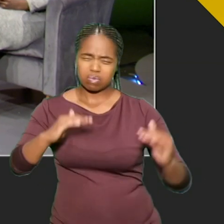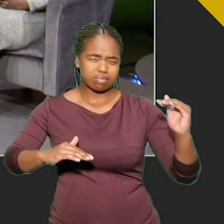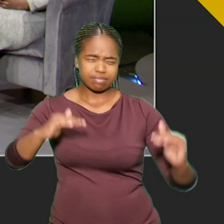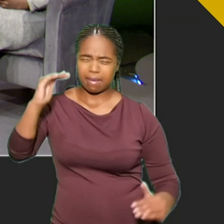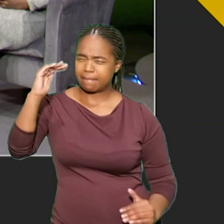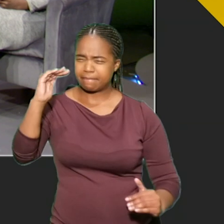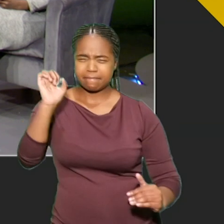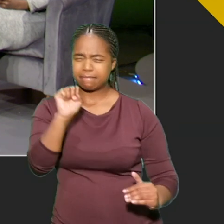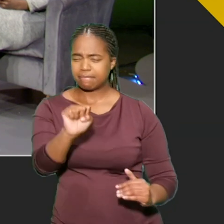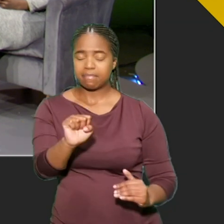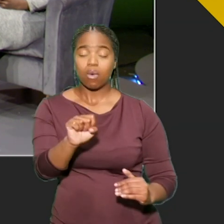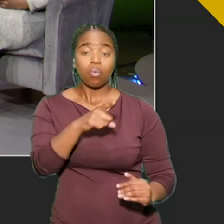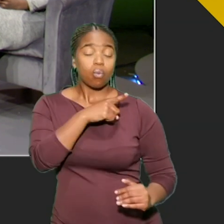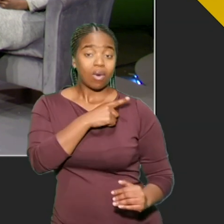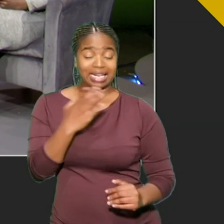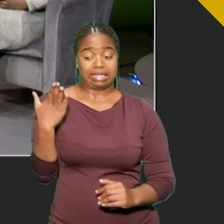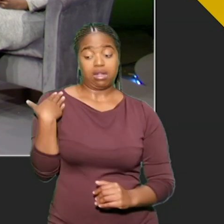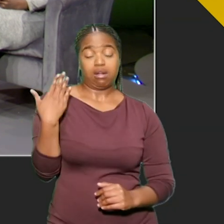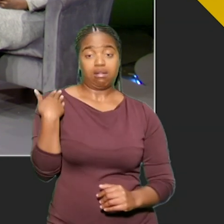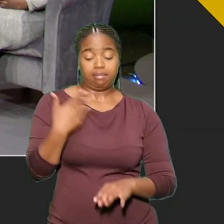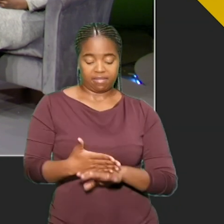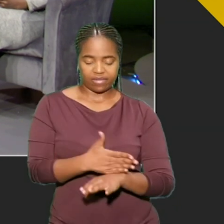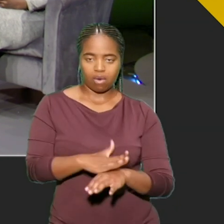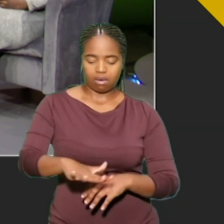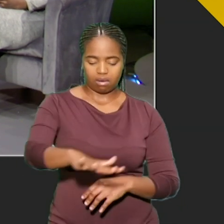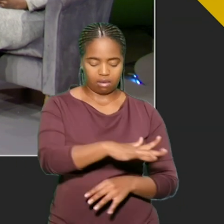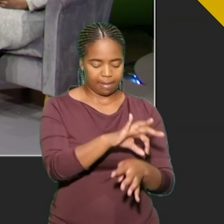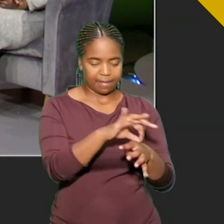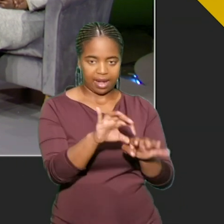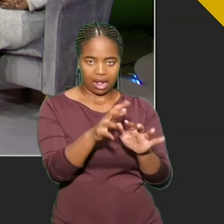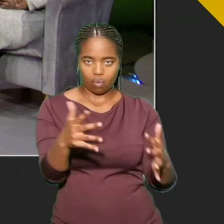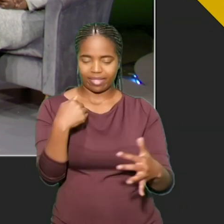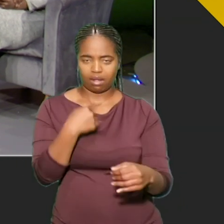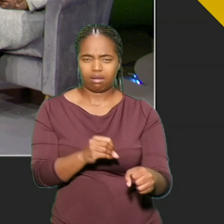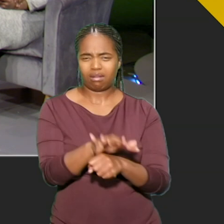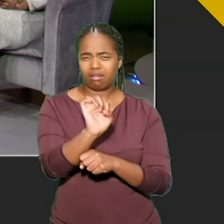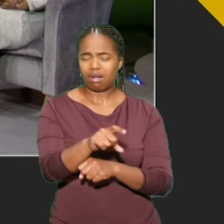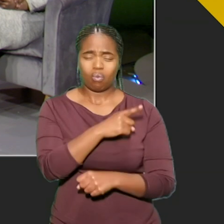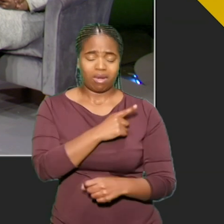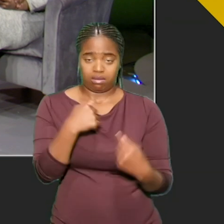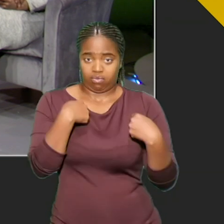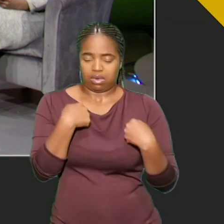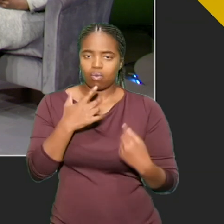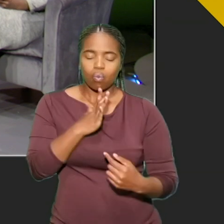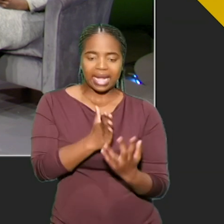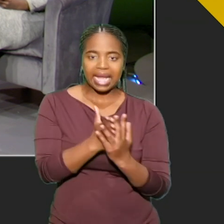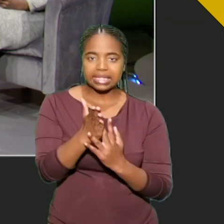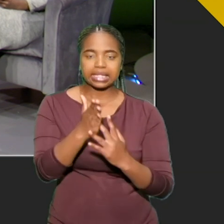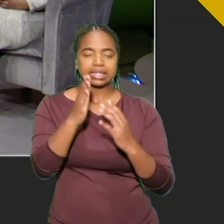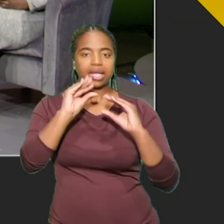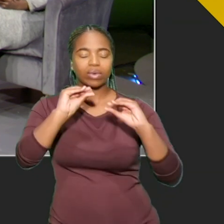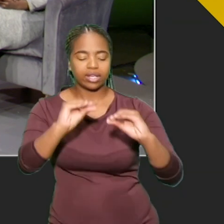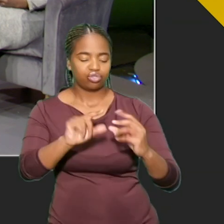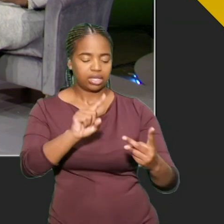impact that the way the area has been used will then have on one's life, especially rene ba so, because we want to have access to education, a